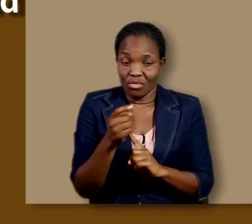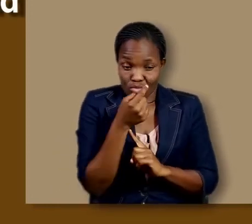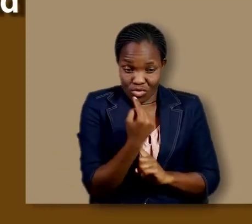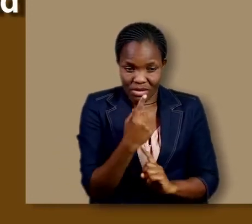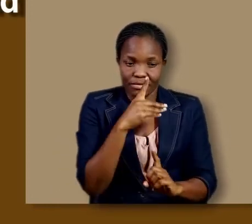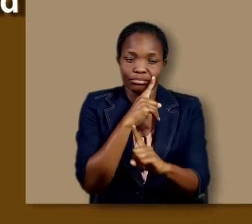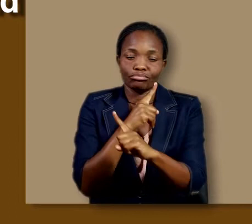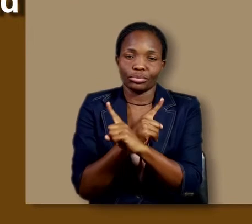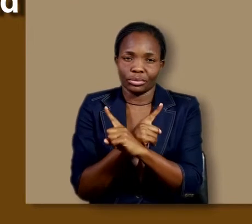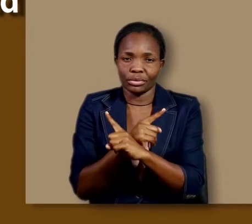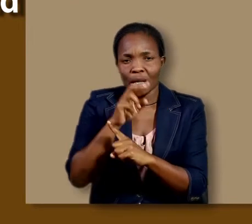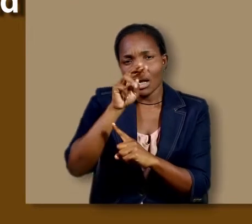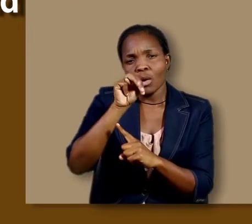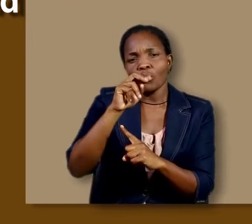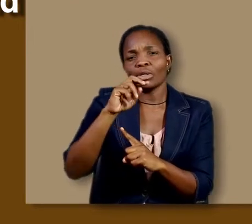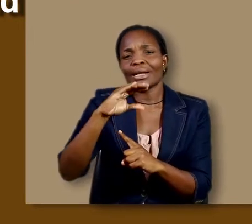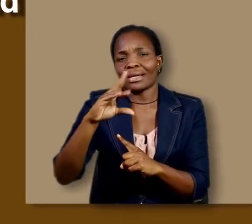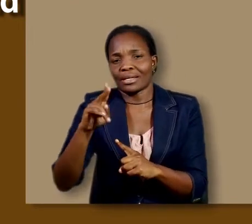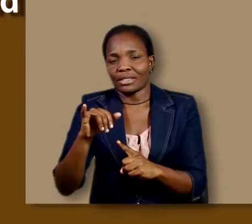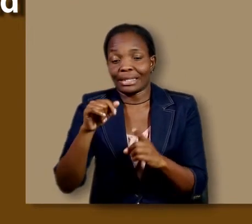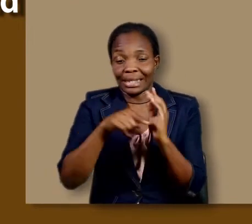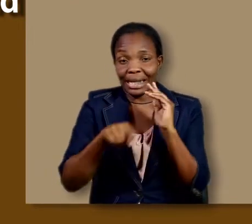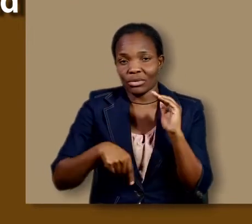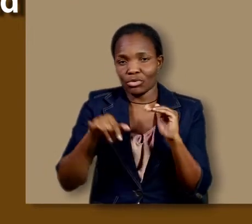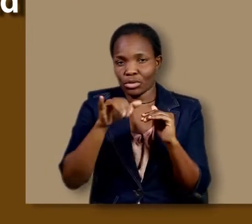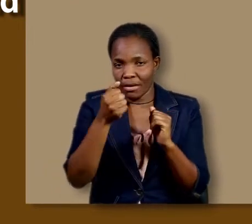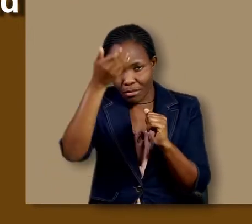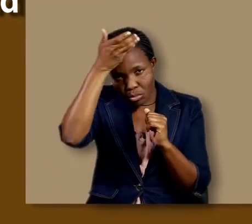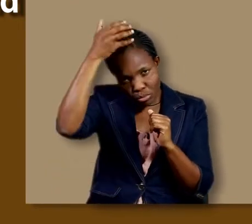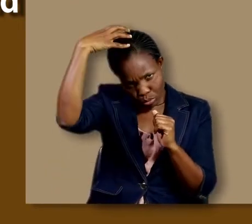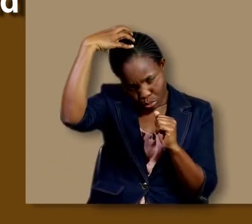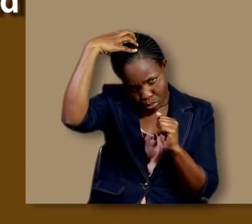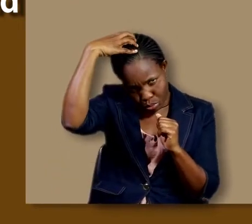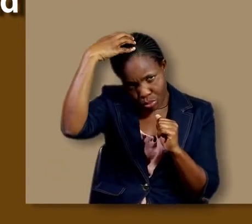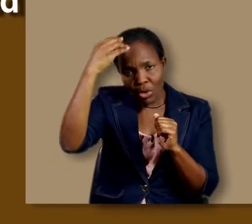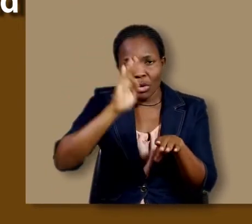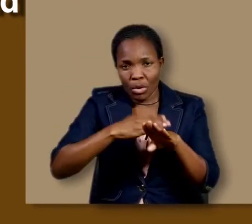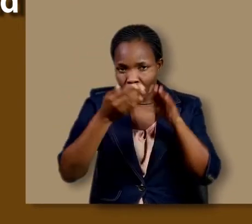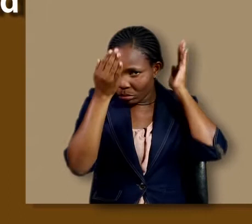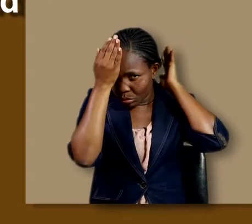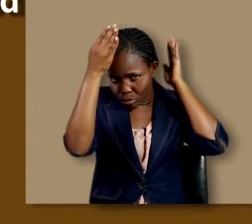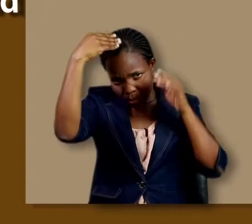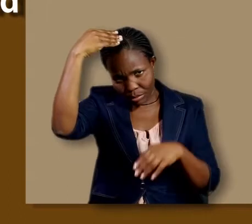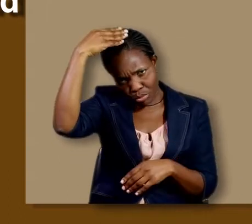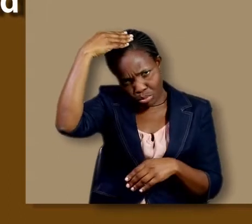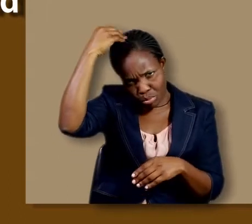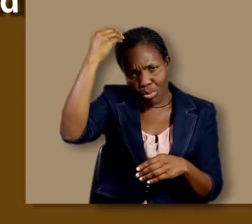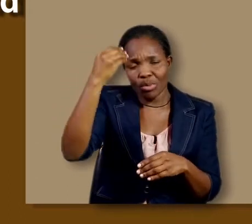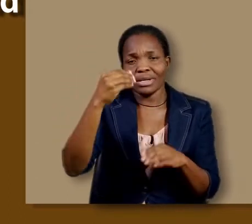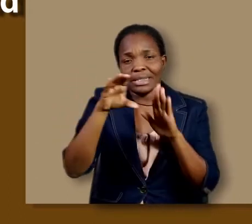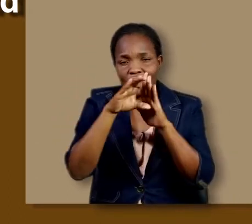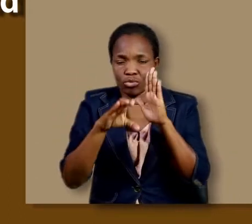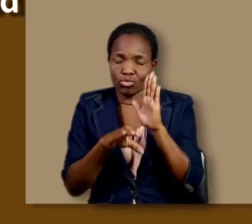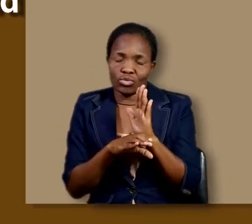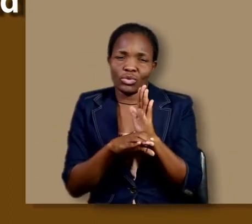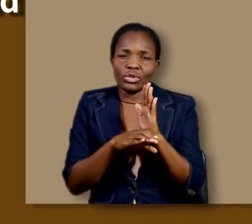such as Swaziland. Lesotho is a constitutional monarchy where the real power is in the hands of the Prime Minister as leader of the